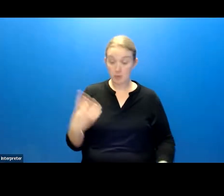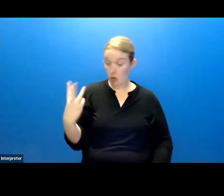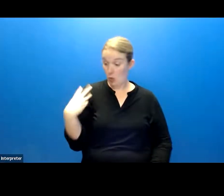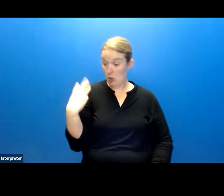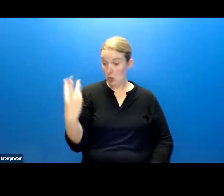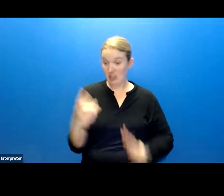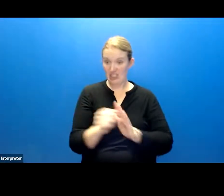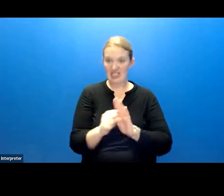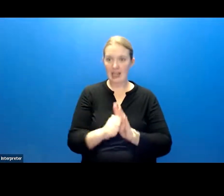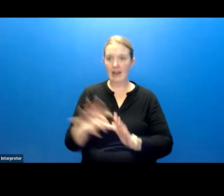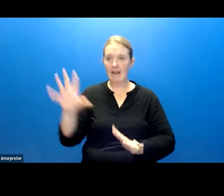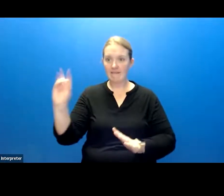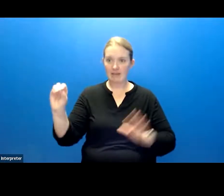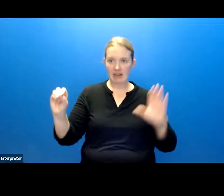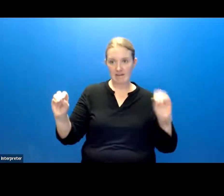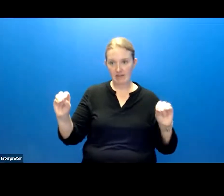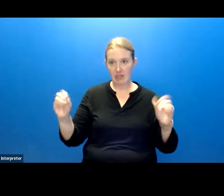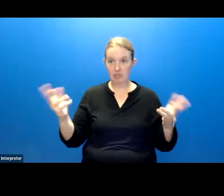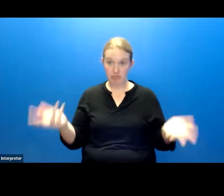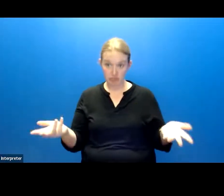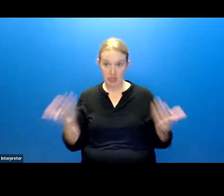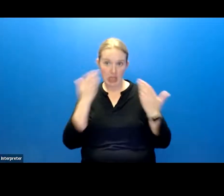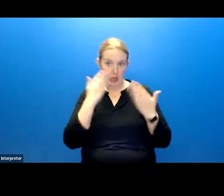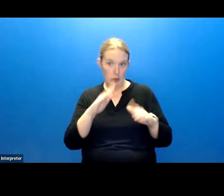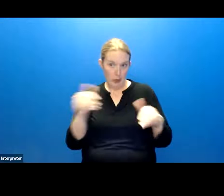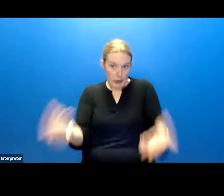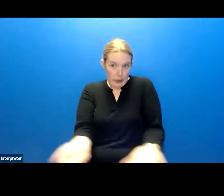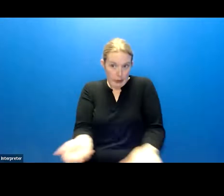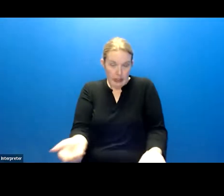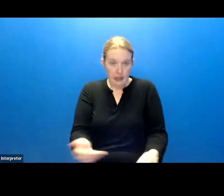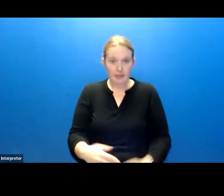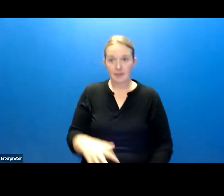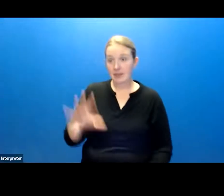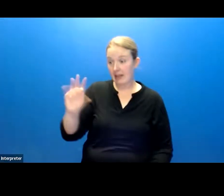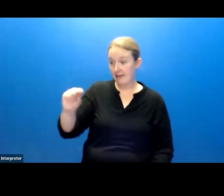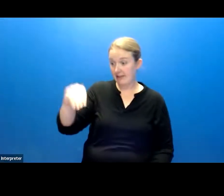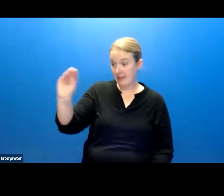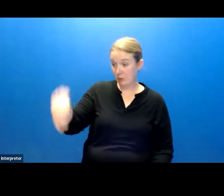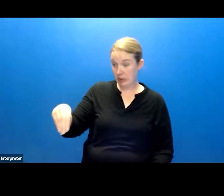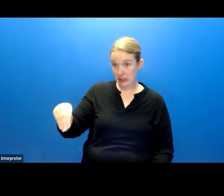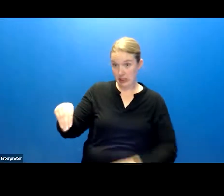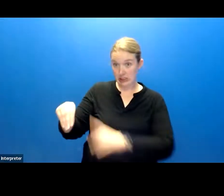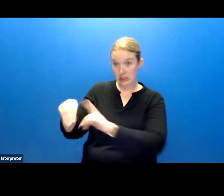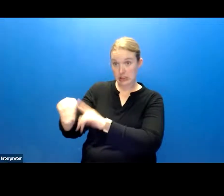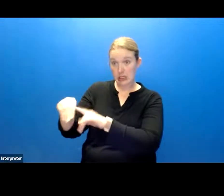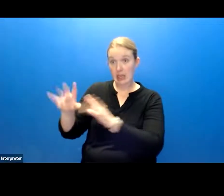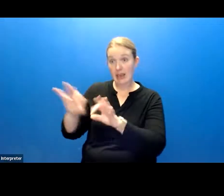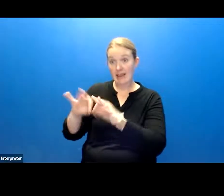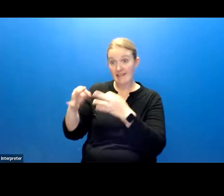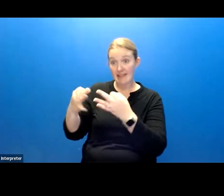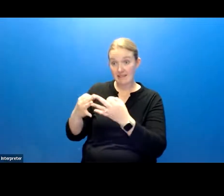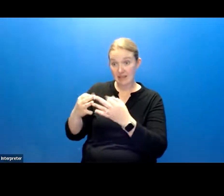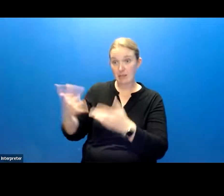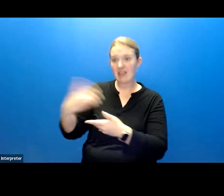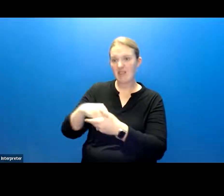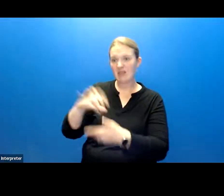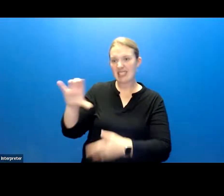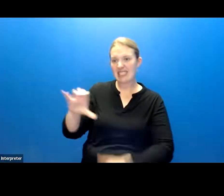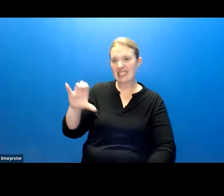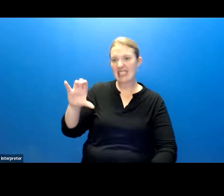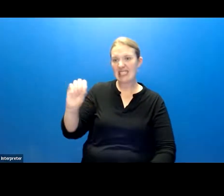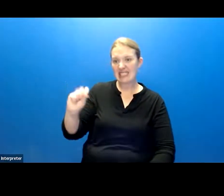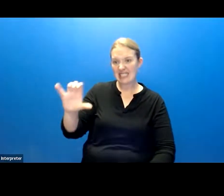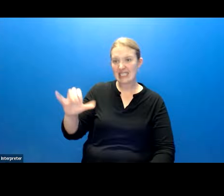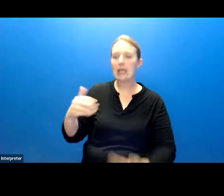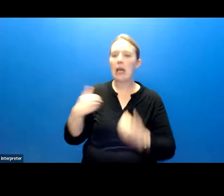it's 50-50. I don't know how it is here, but 50% of families in CSC have private insurance